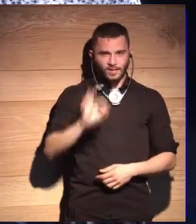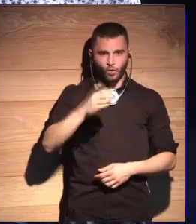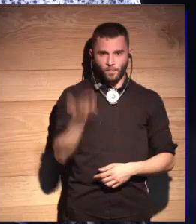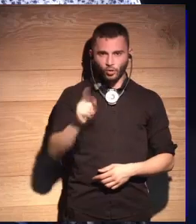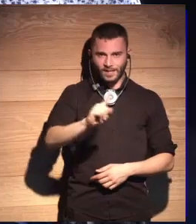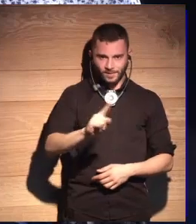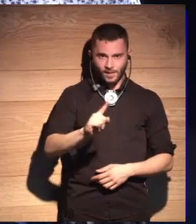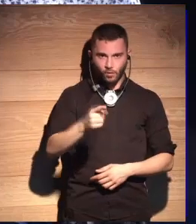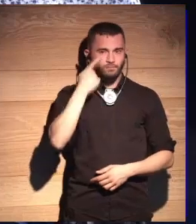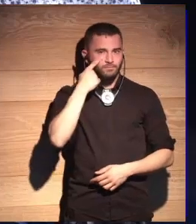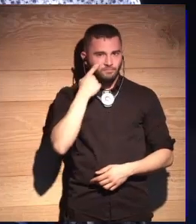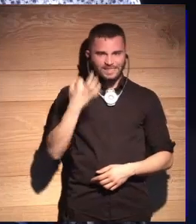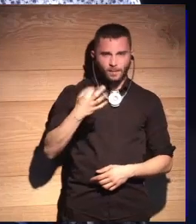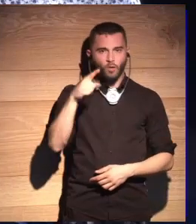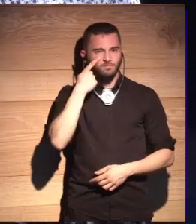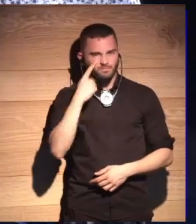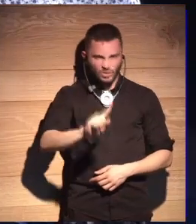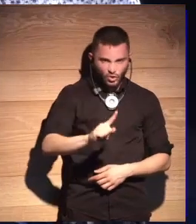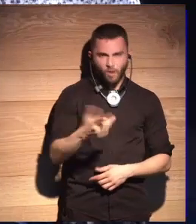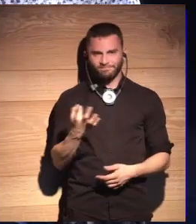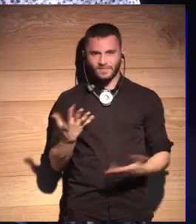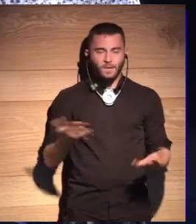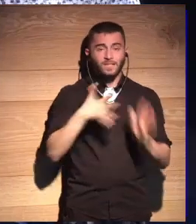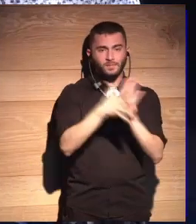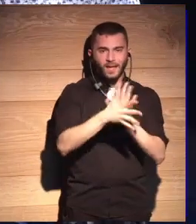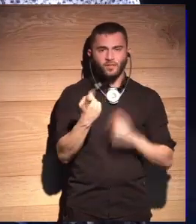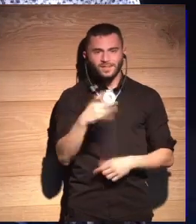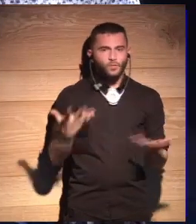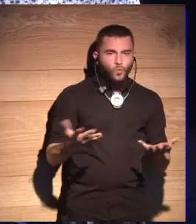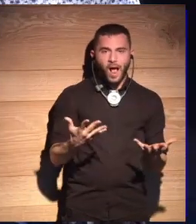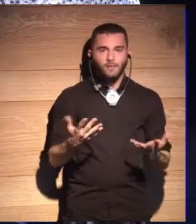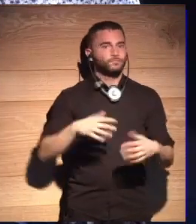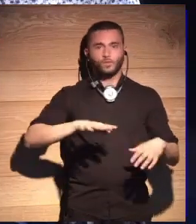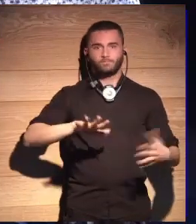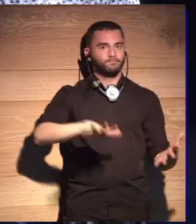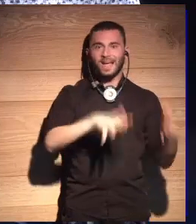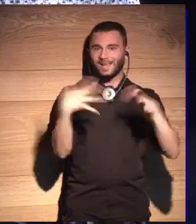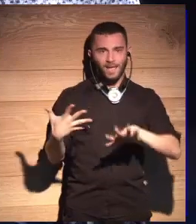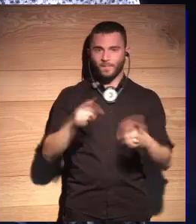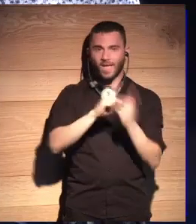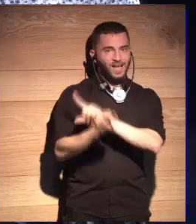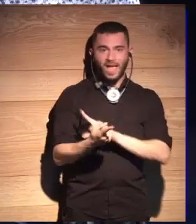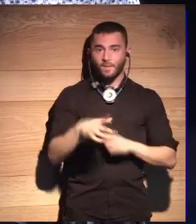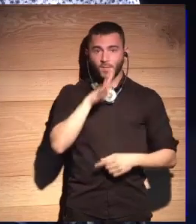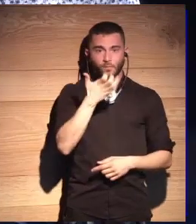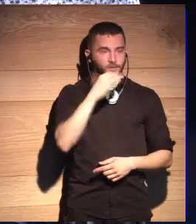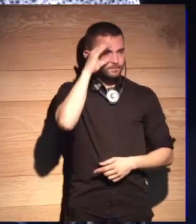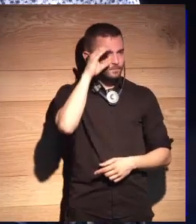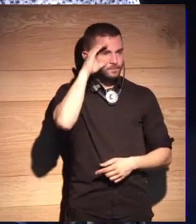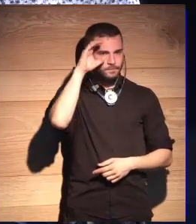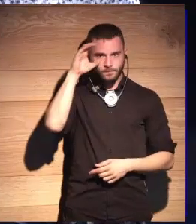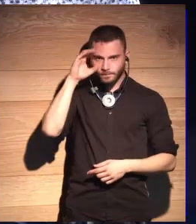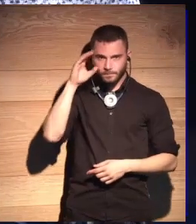to audiences, to the general public. And then you realize what needs more explanation, what needs